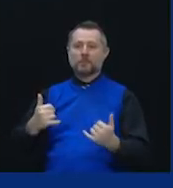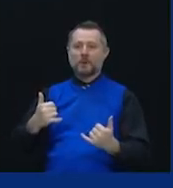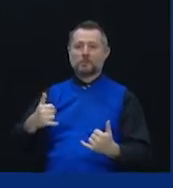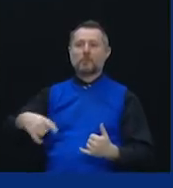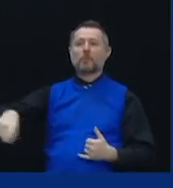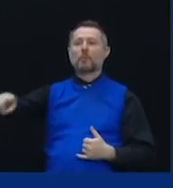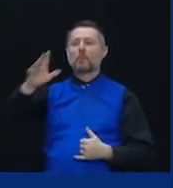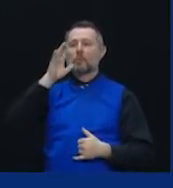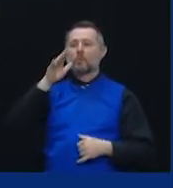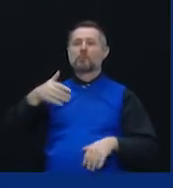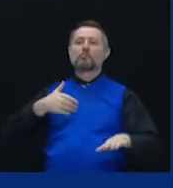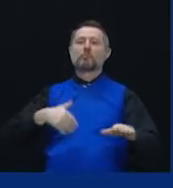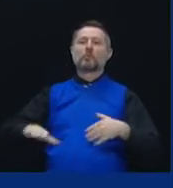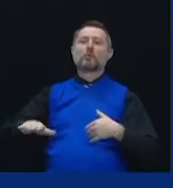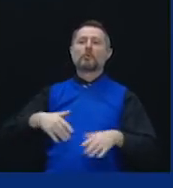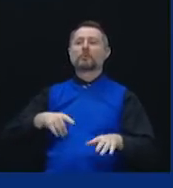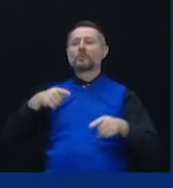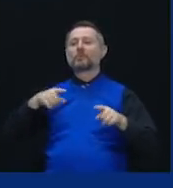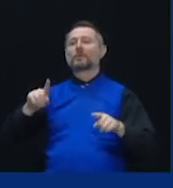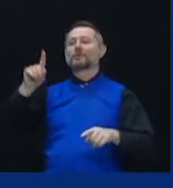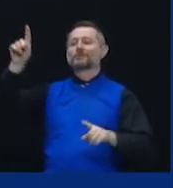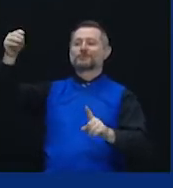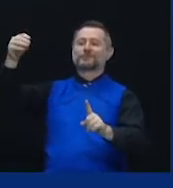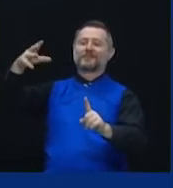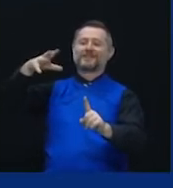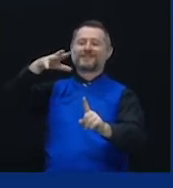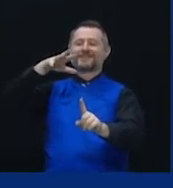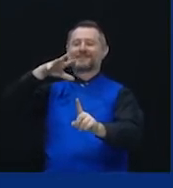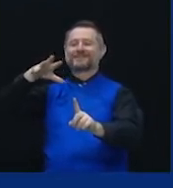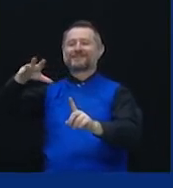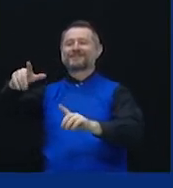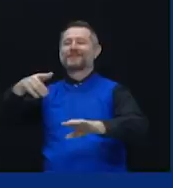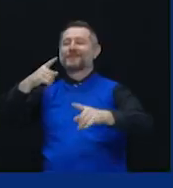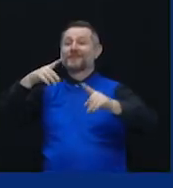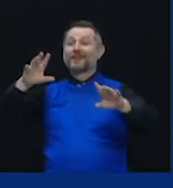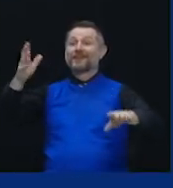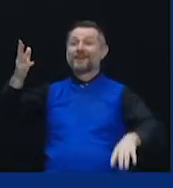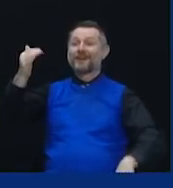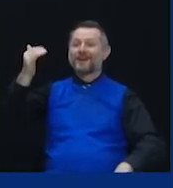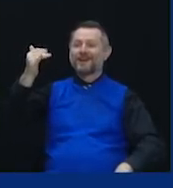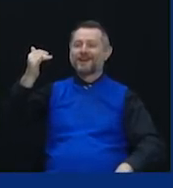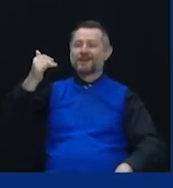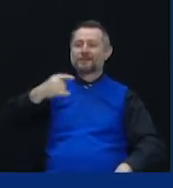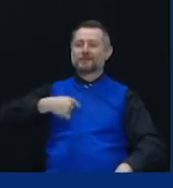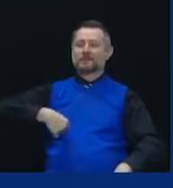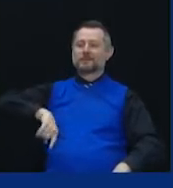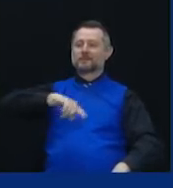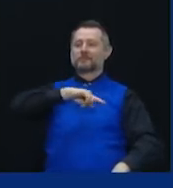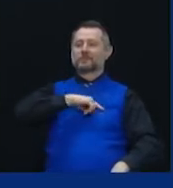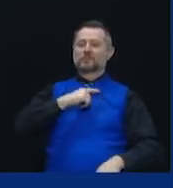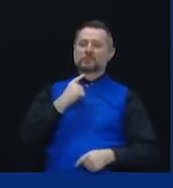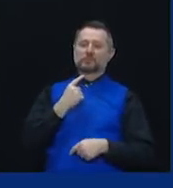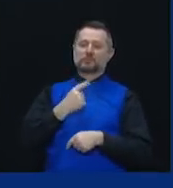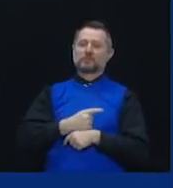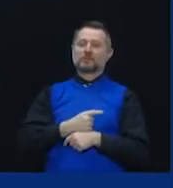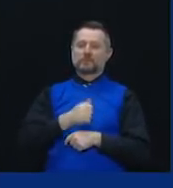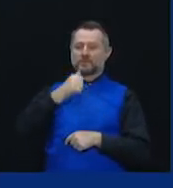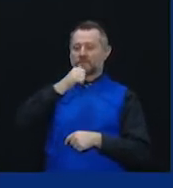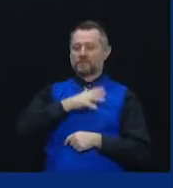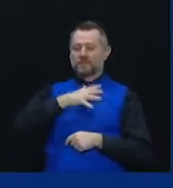own days because of what women and men did at this hour to feed the